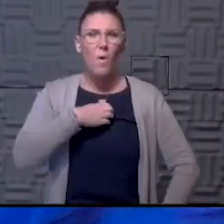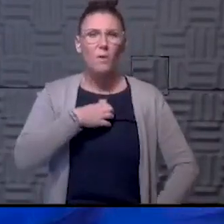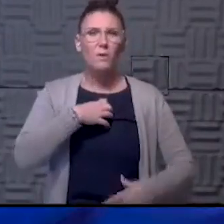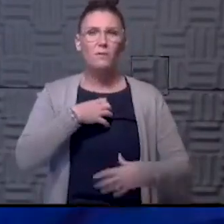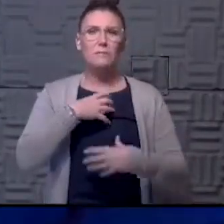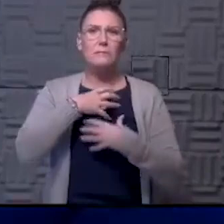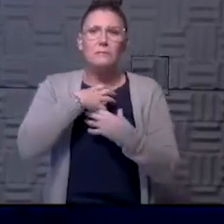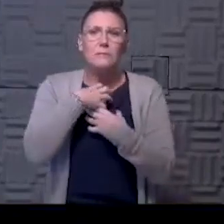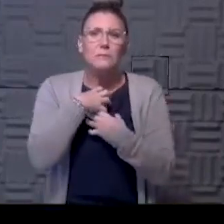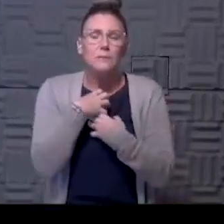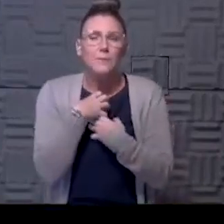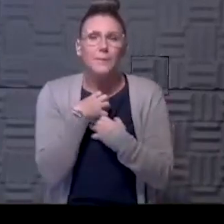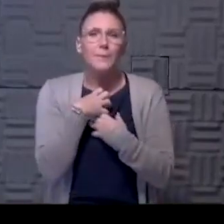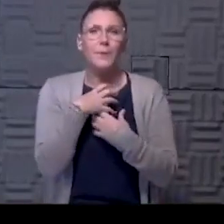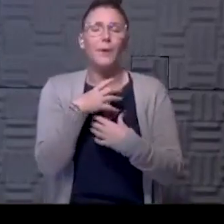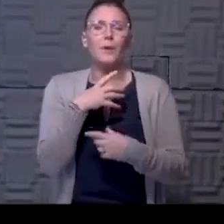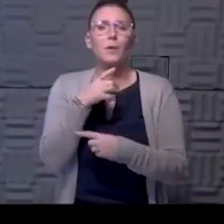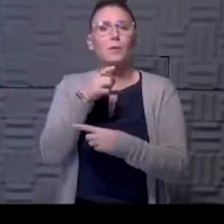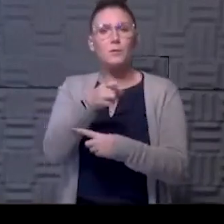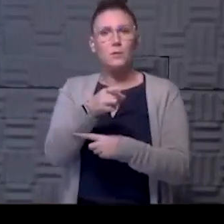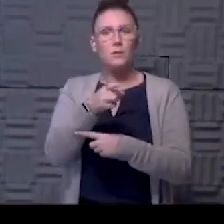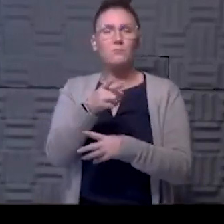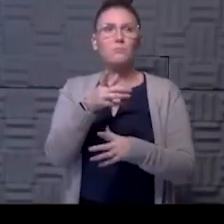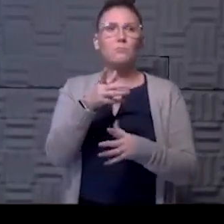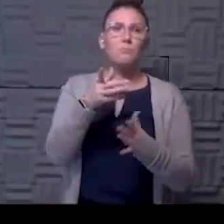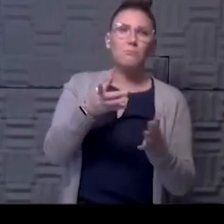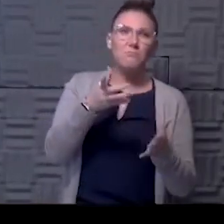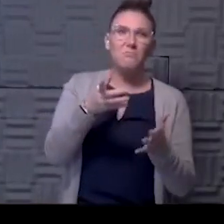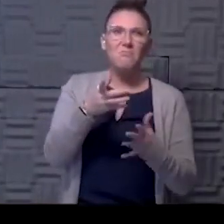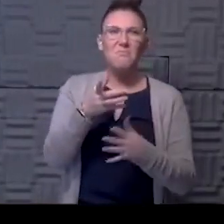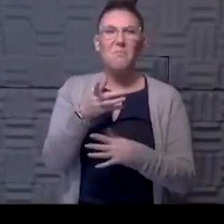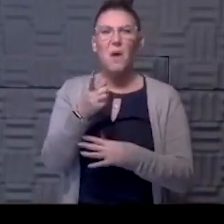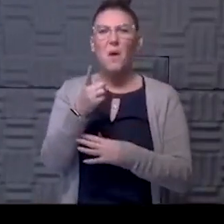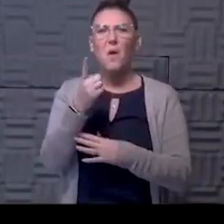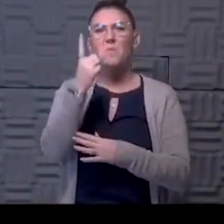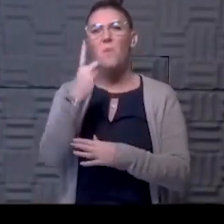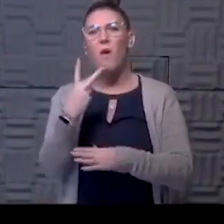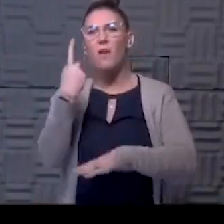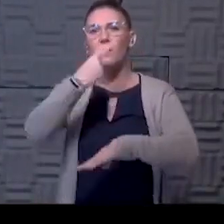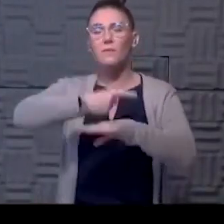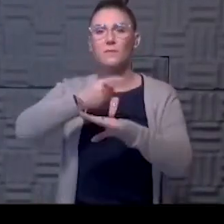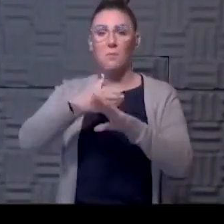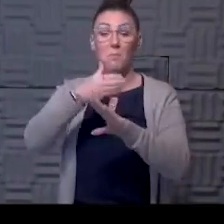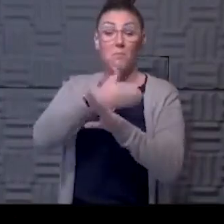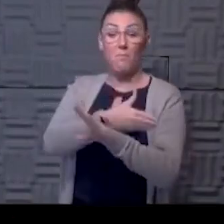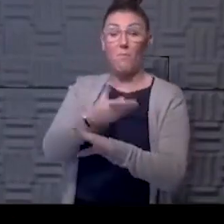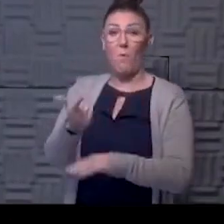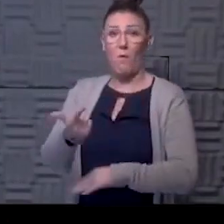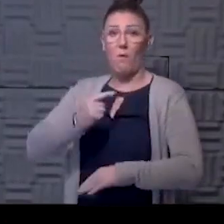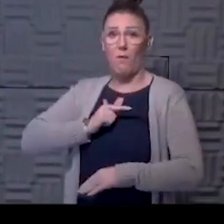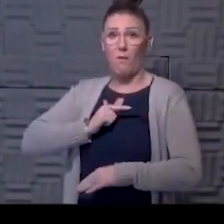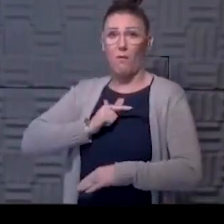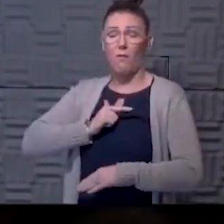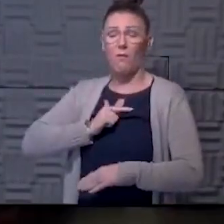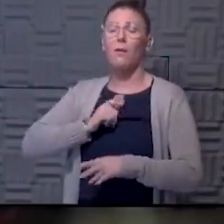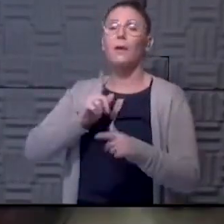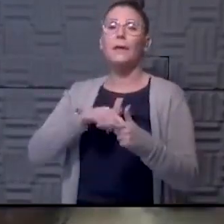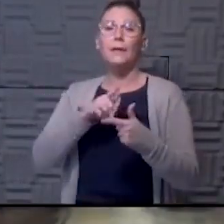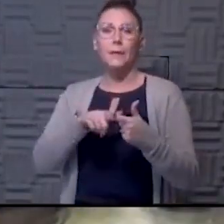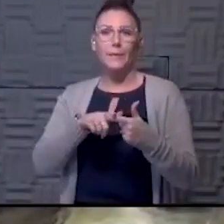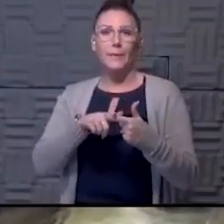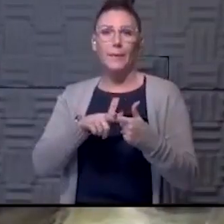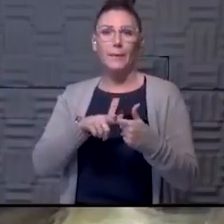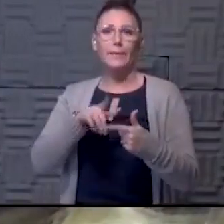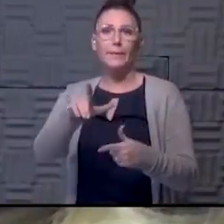her chest, and she started it about a half a day earlier, and then I was next. Then